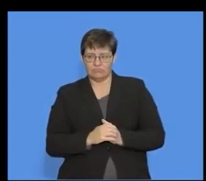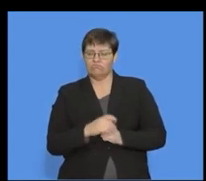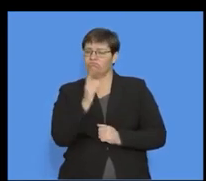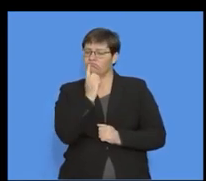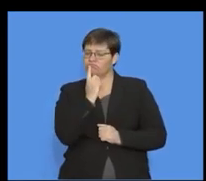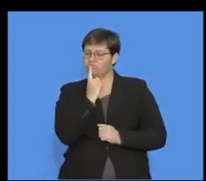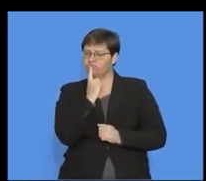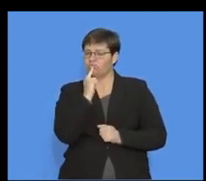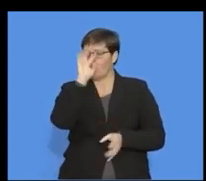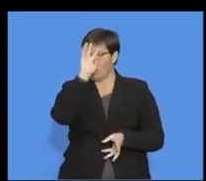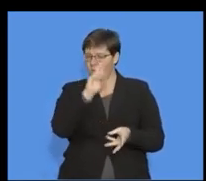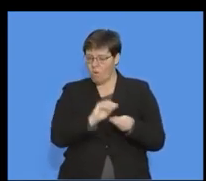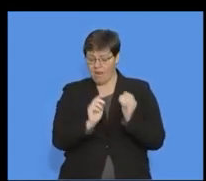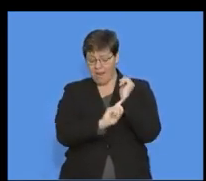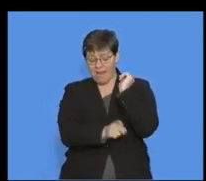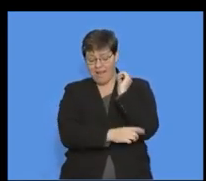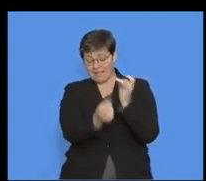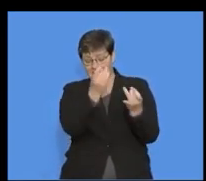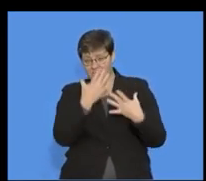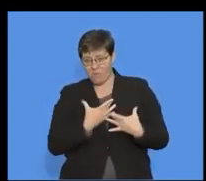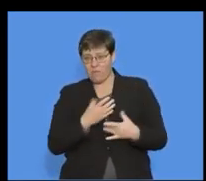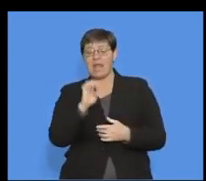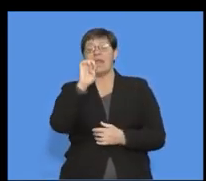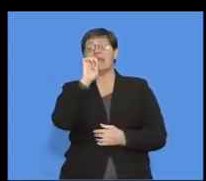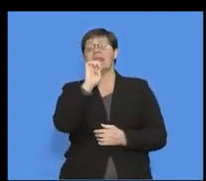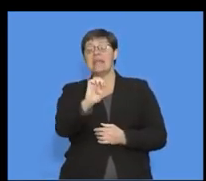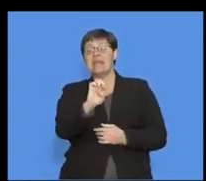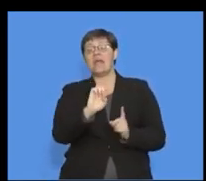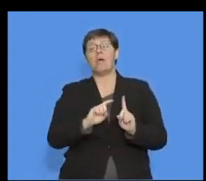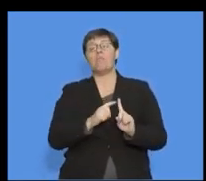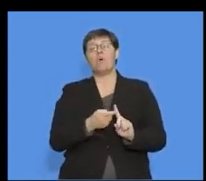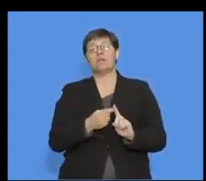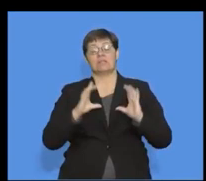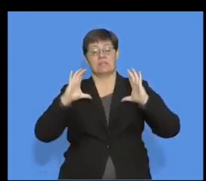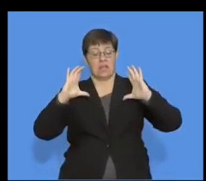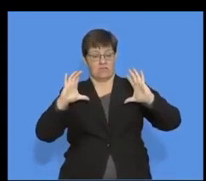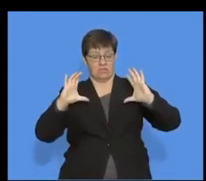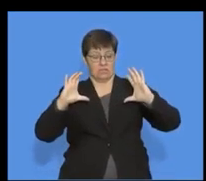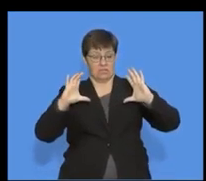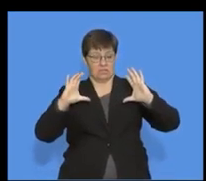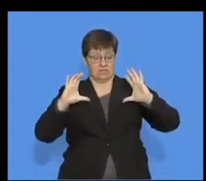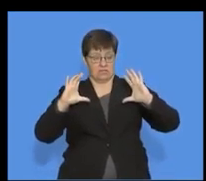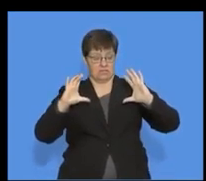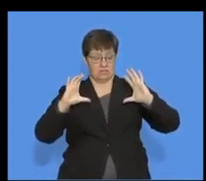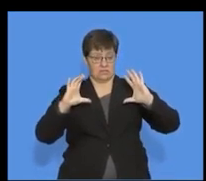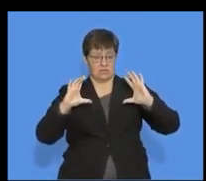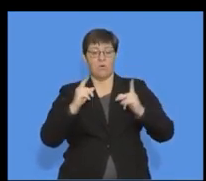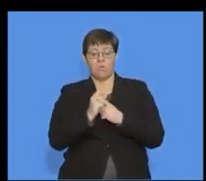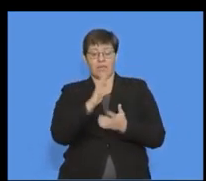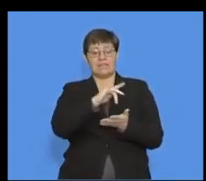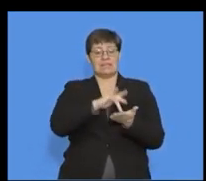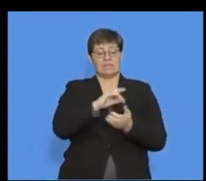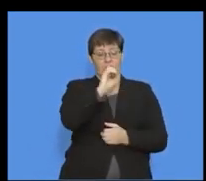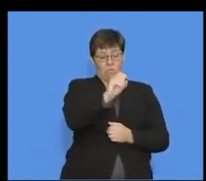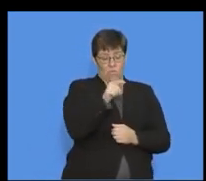on all of this, the last thing they tell us is E is the point on the circumference of the circle with center